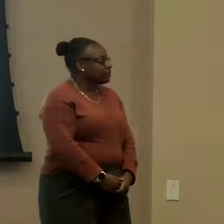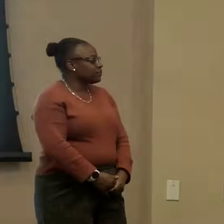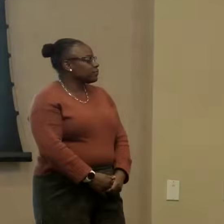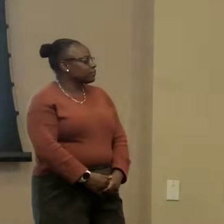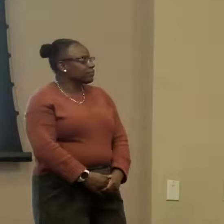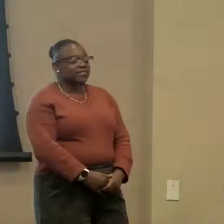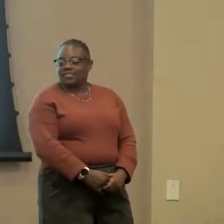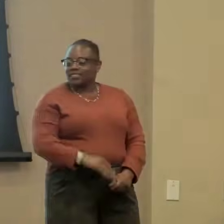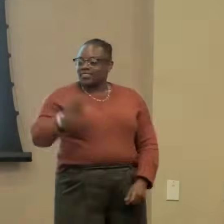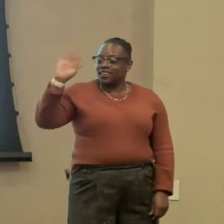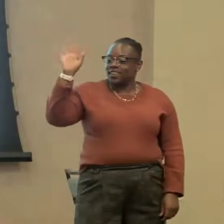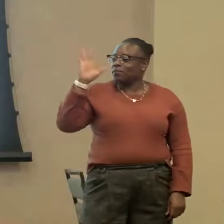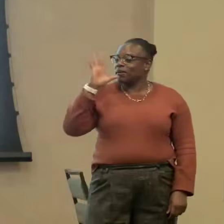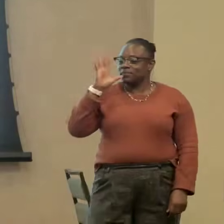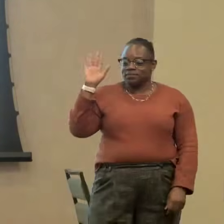Hi, Mom.